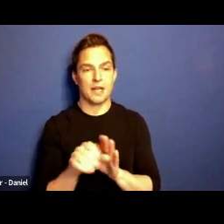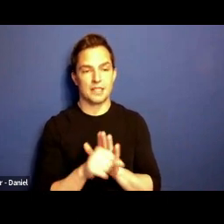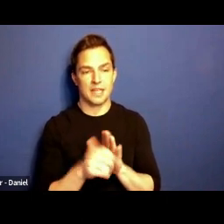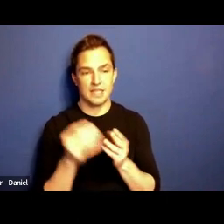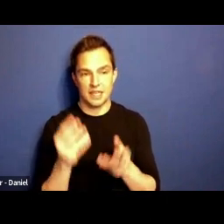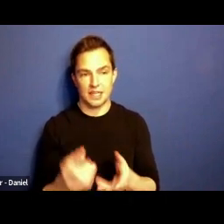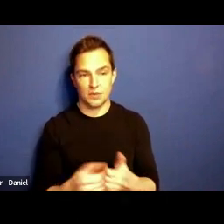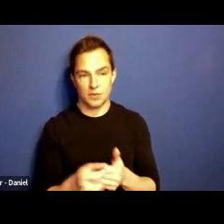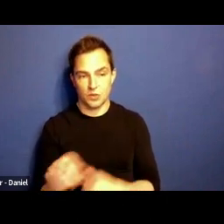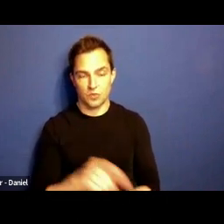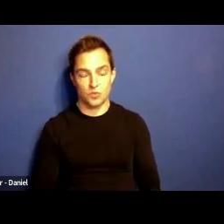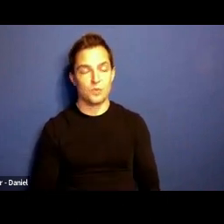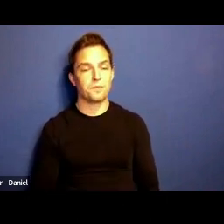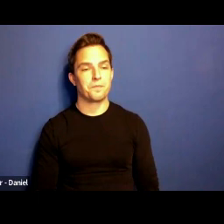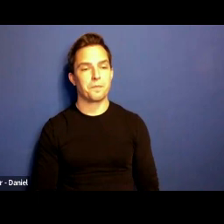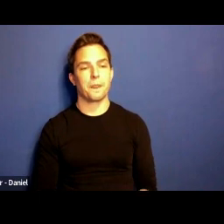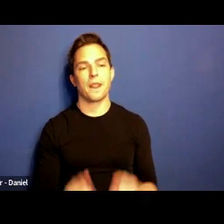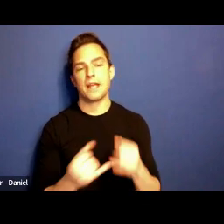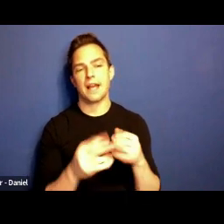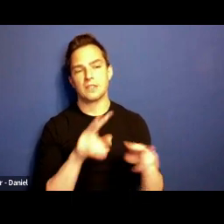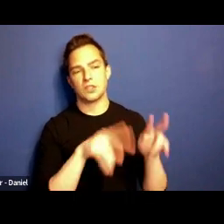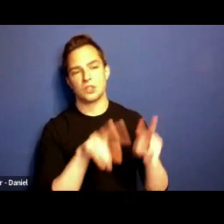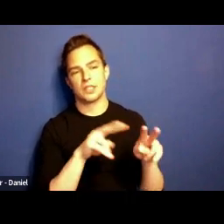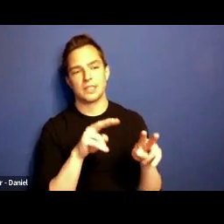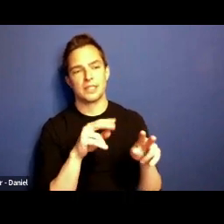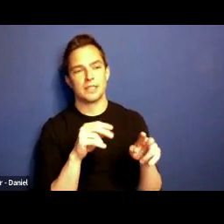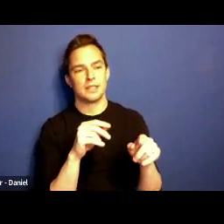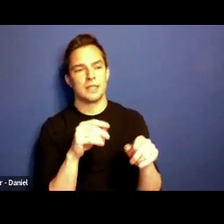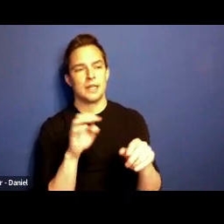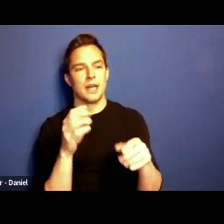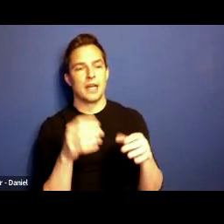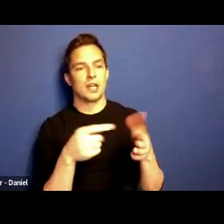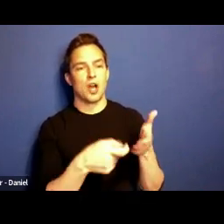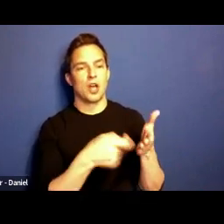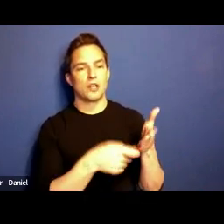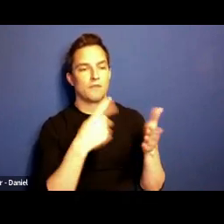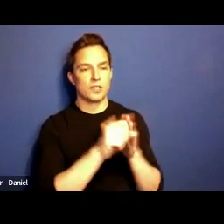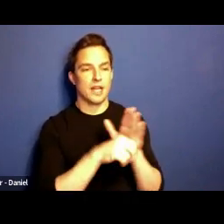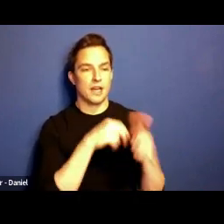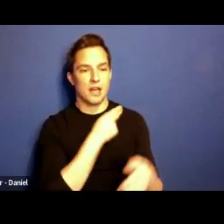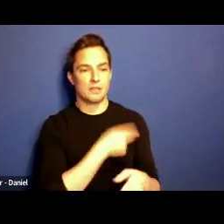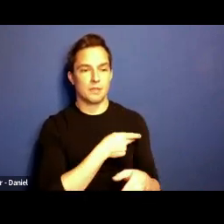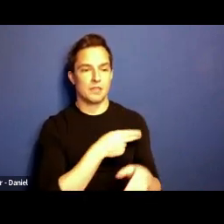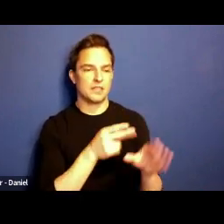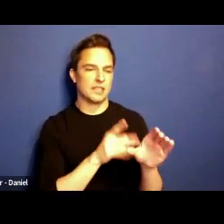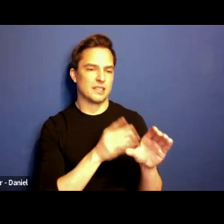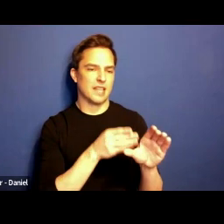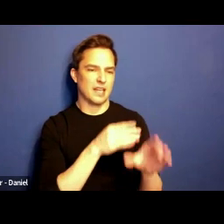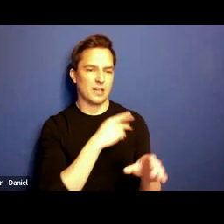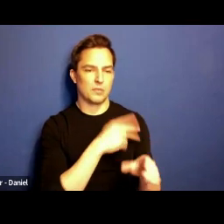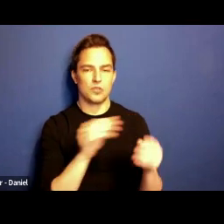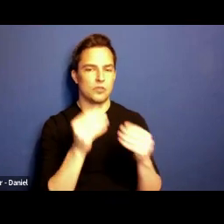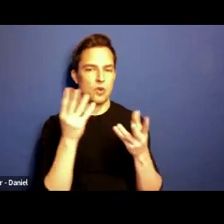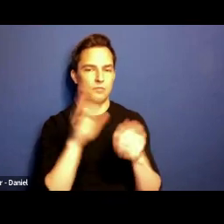you. Last thing, quickly looking at expenditures for state hospitals. No data exists right now for total